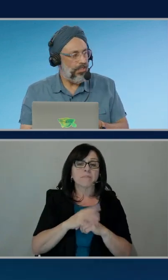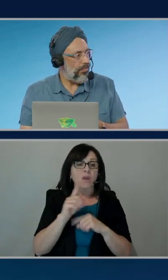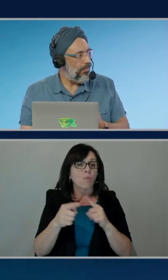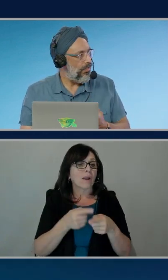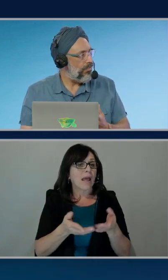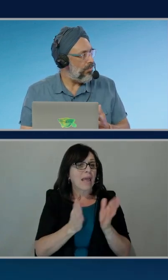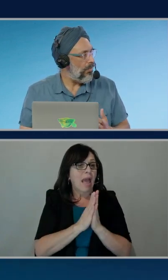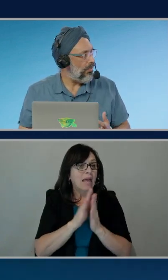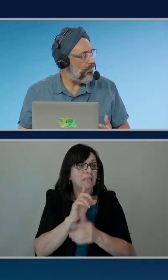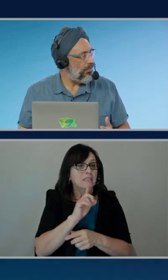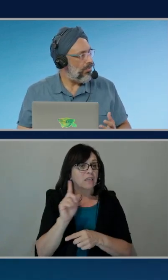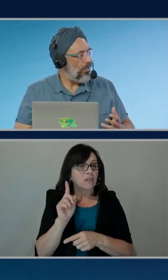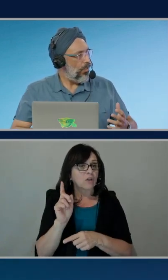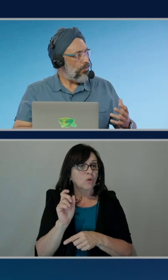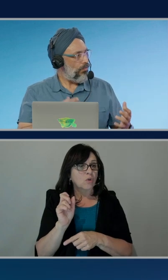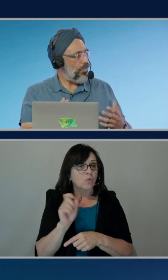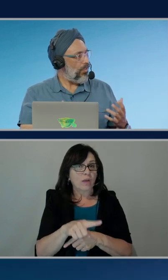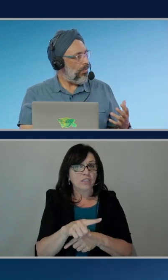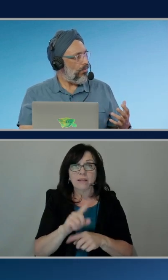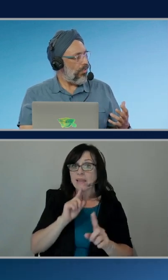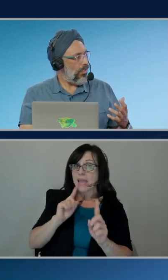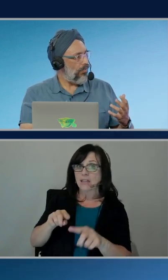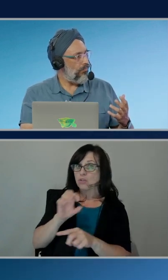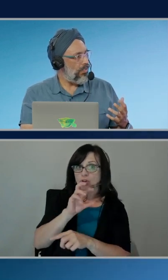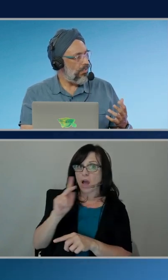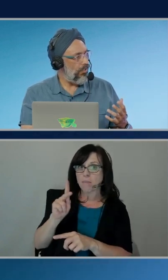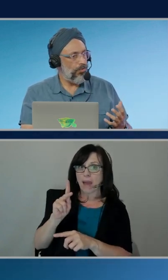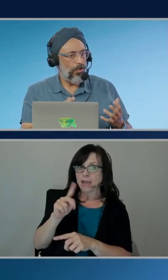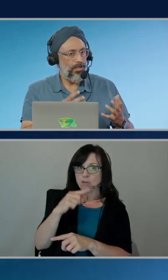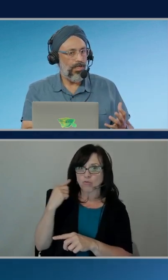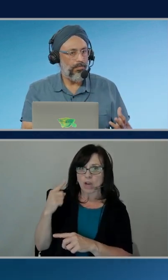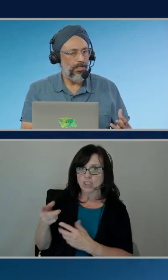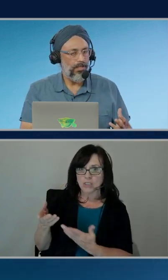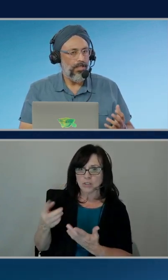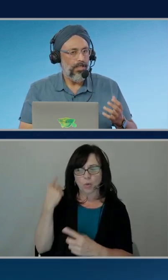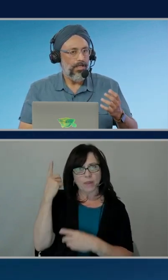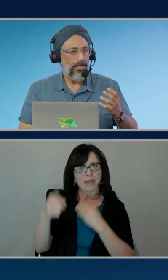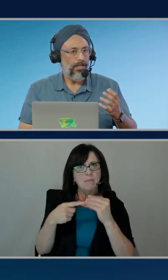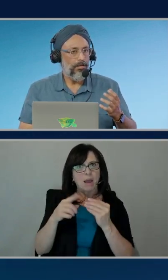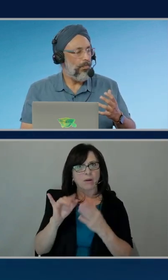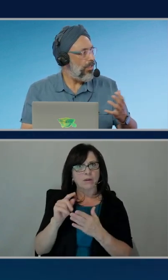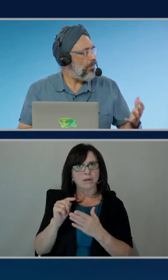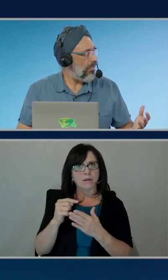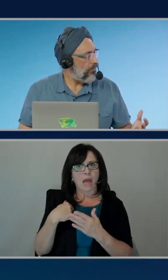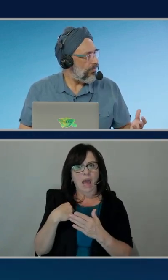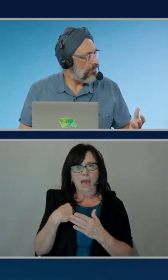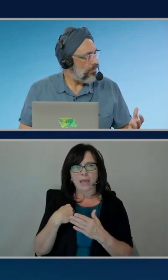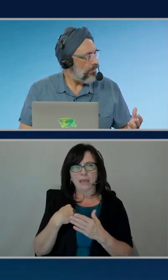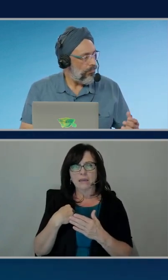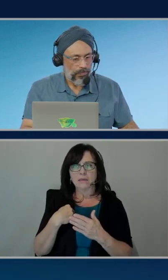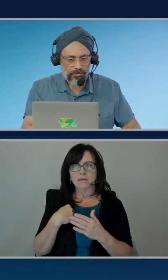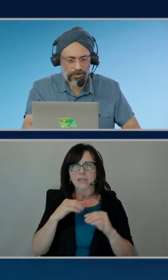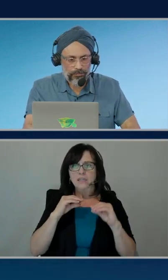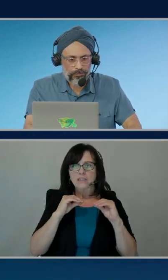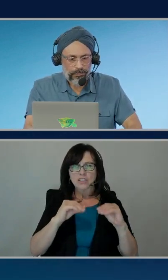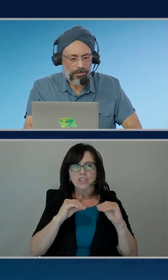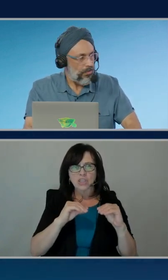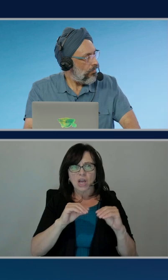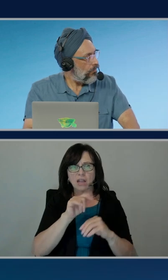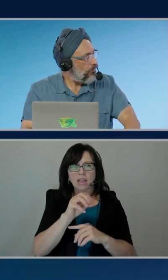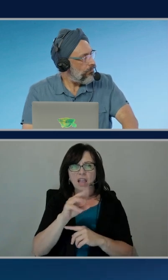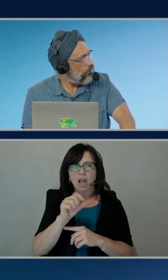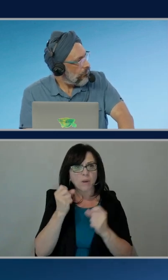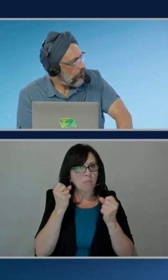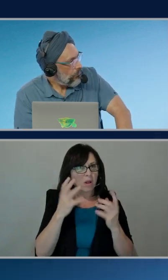I again get an answer back in Russian. Okay. So now think about it, right? I've basically taught Llama multiple languages. Right. Yeah. Right. But